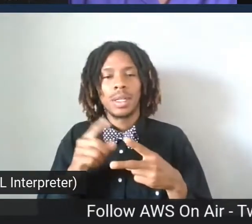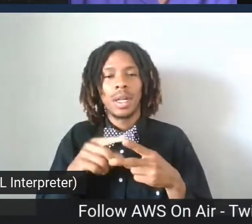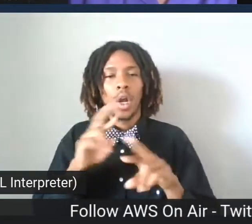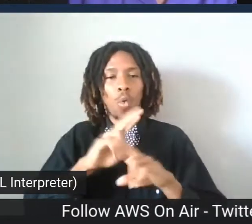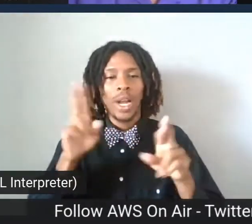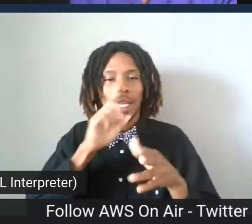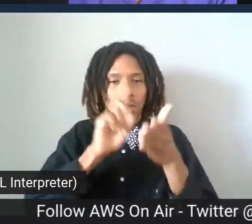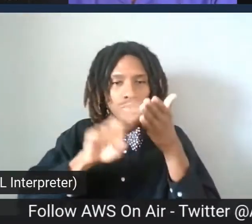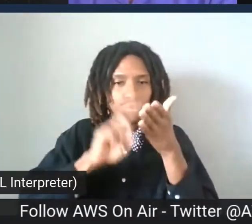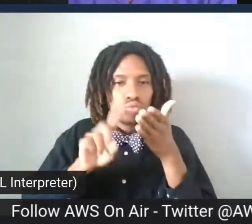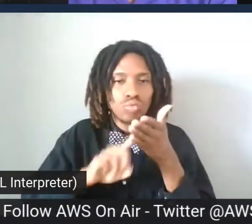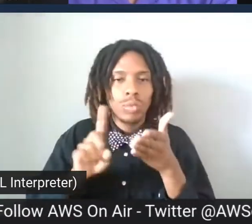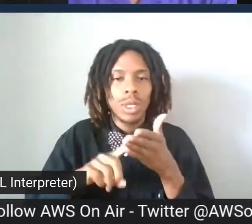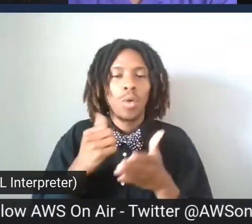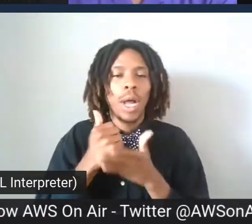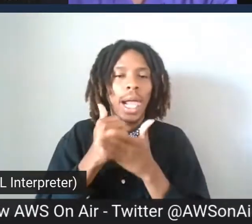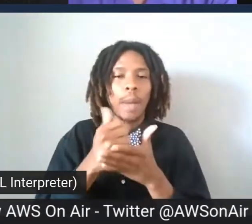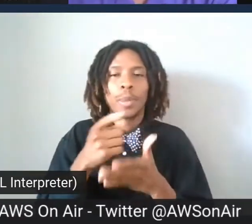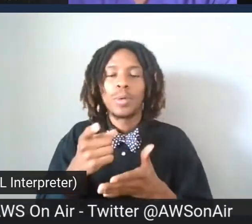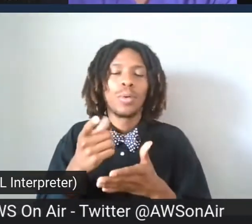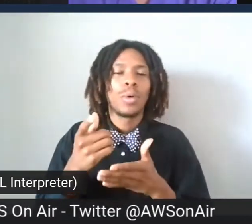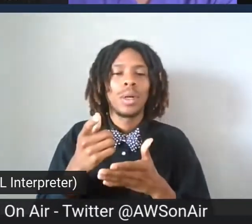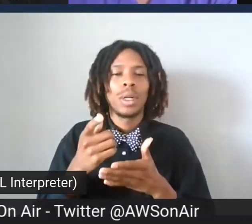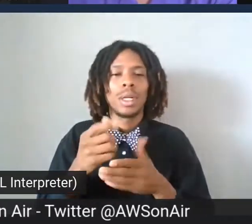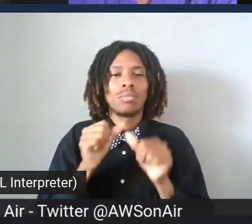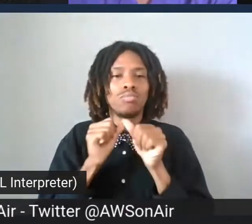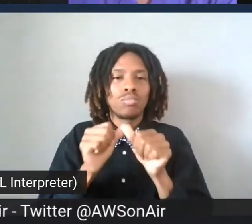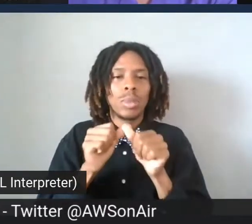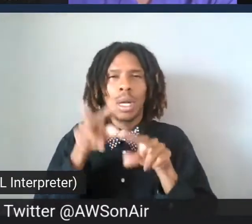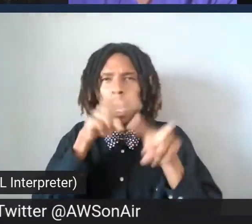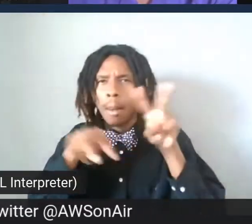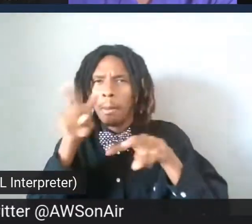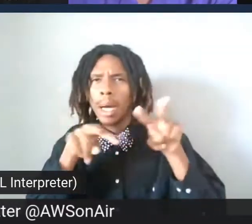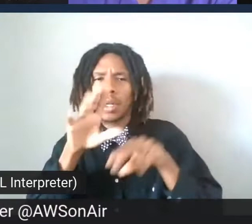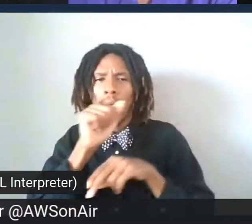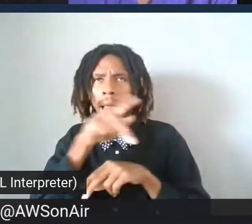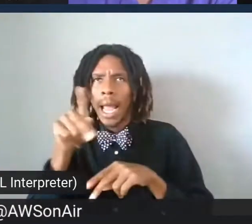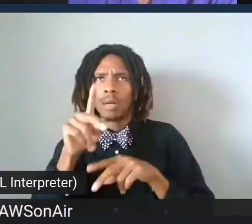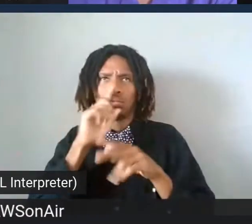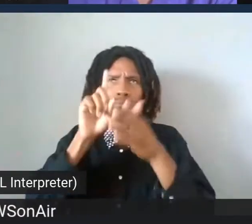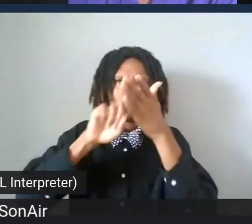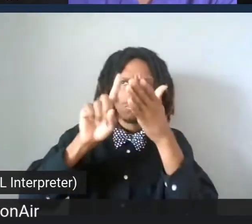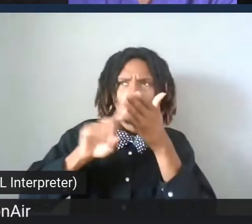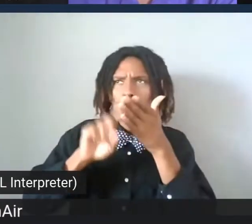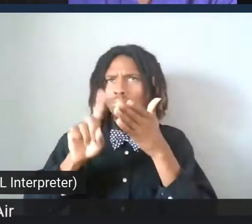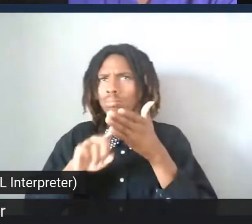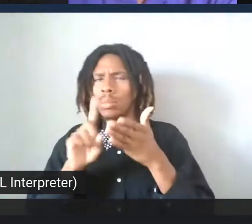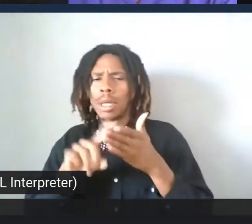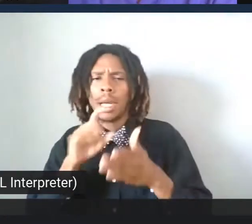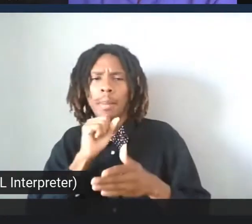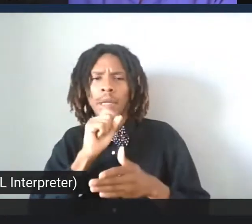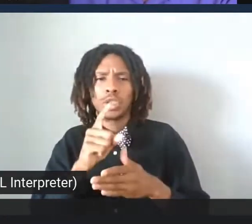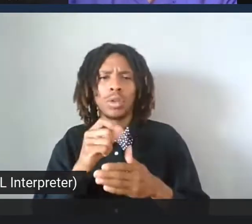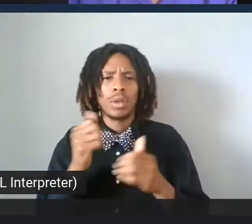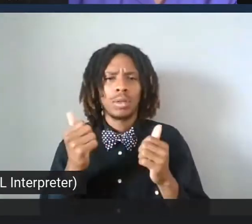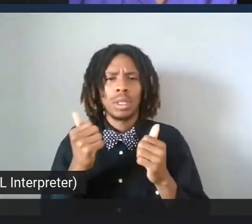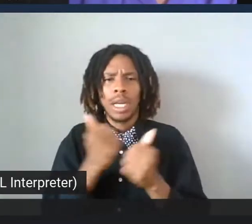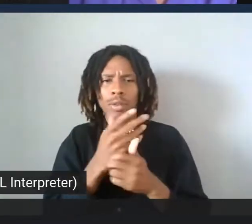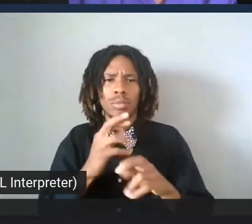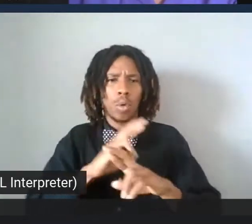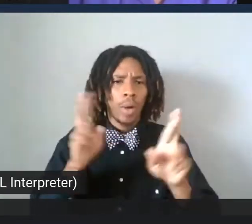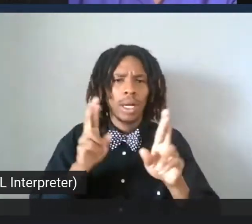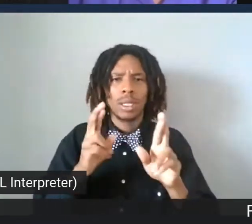checks. So that will help you continuously monitor your application and ensure that it is always ready